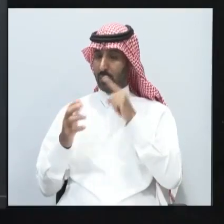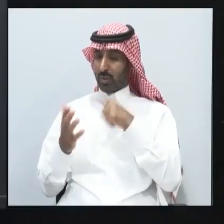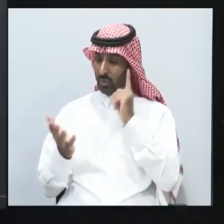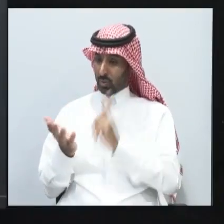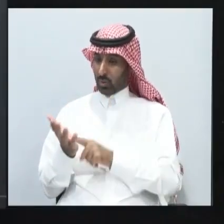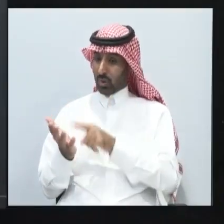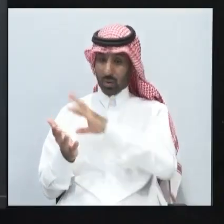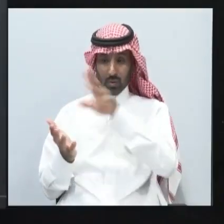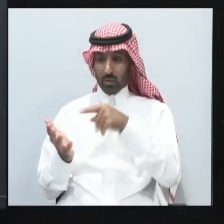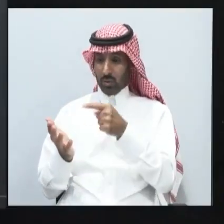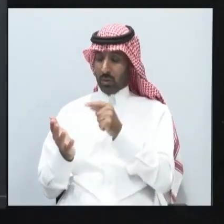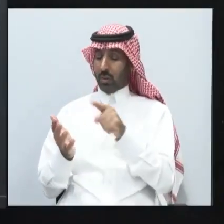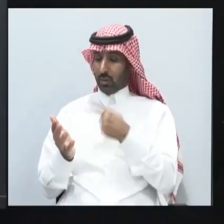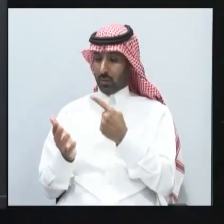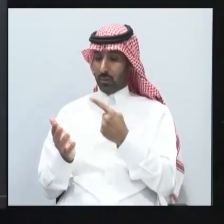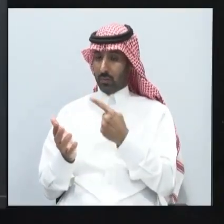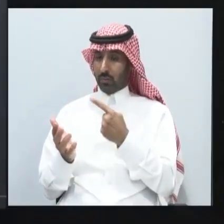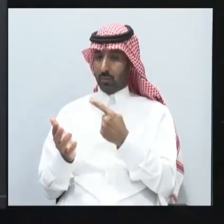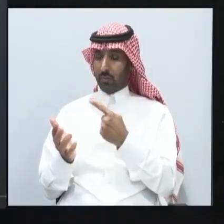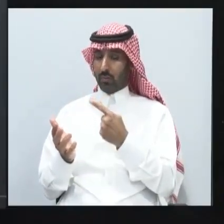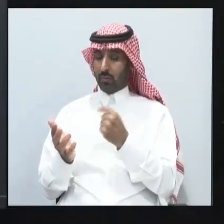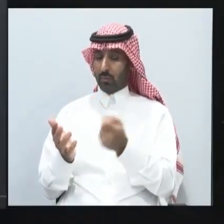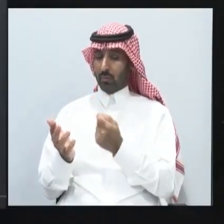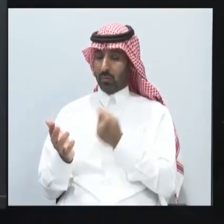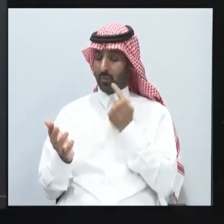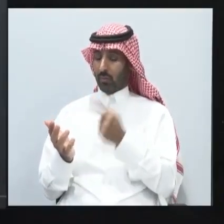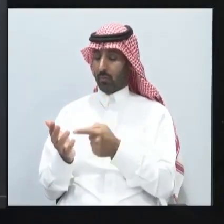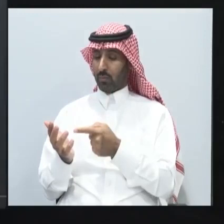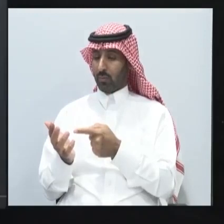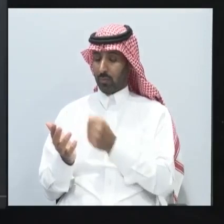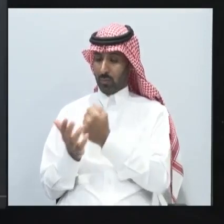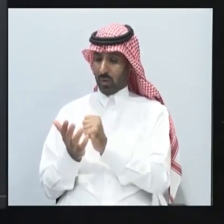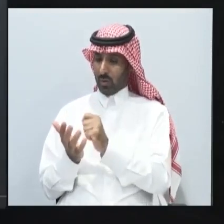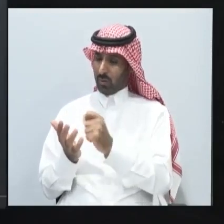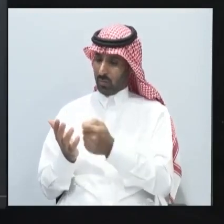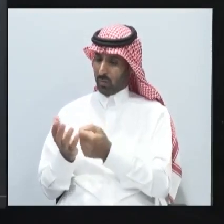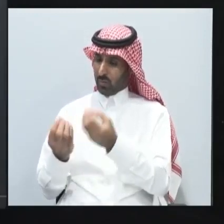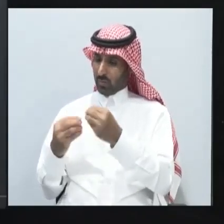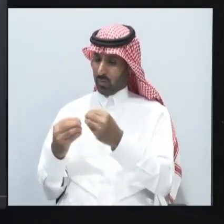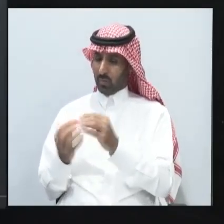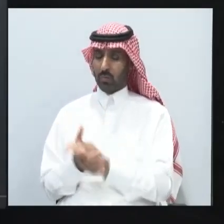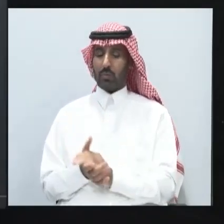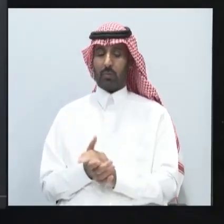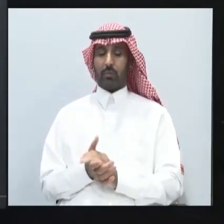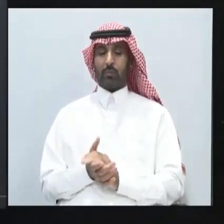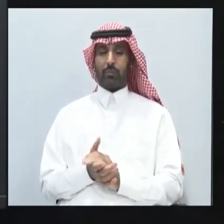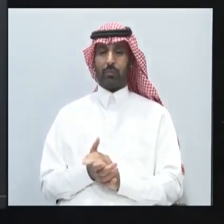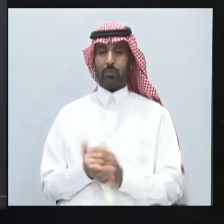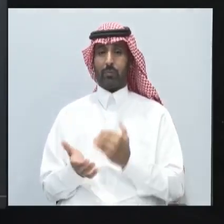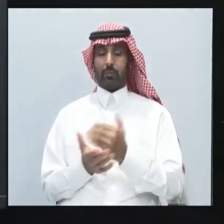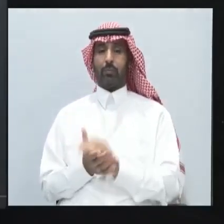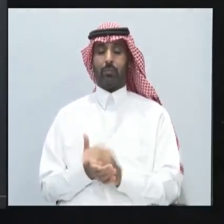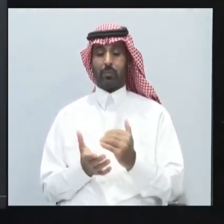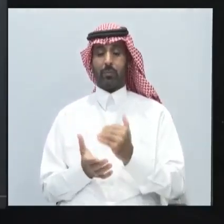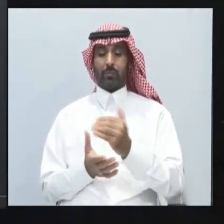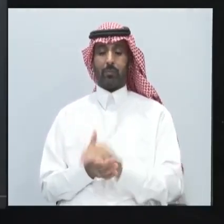sure that you have everything correct. You are going to write just to apply your ideas, and then you can just go back and